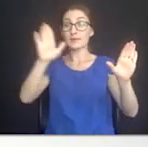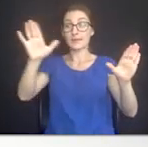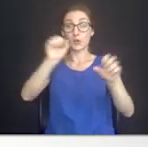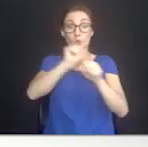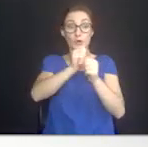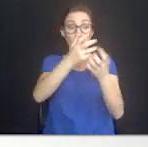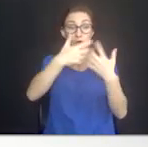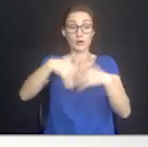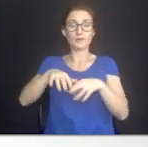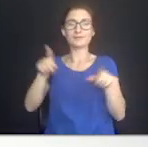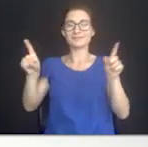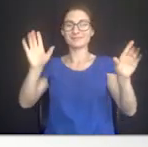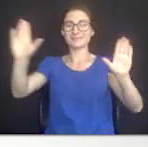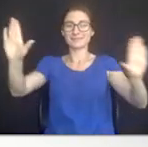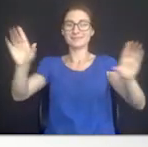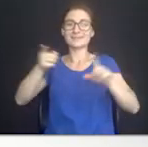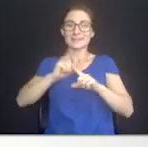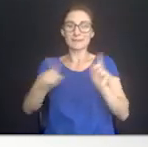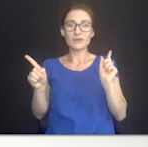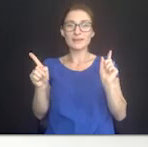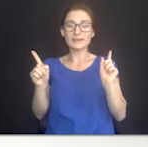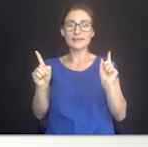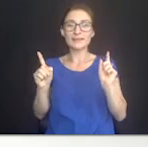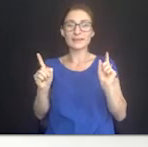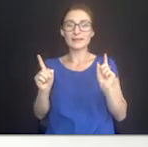adult program? That